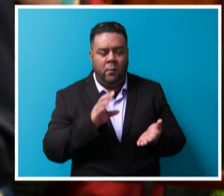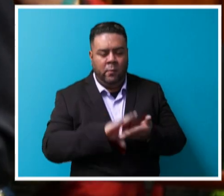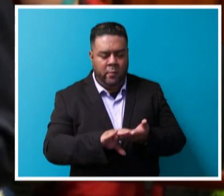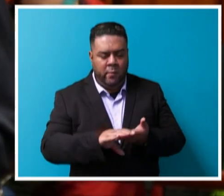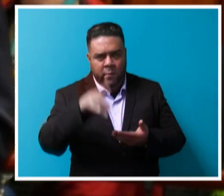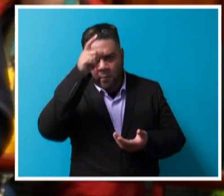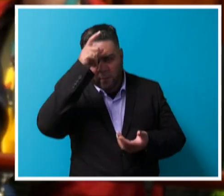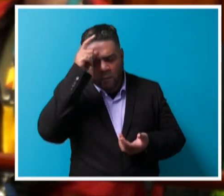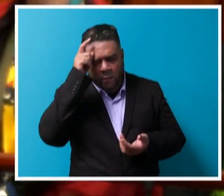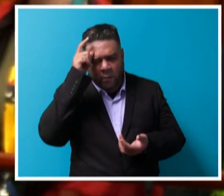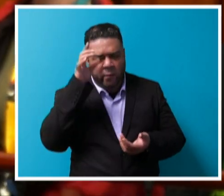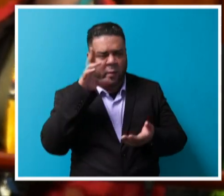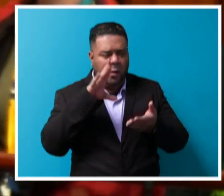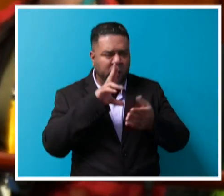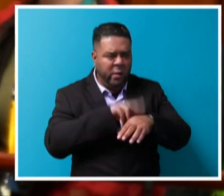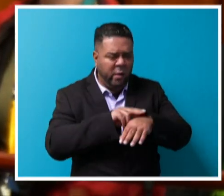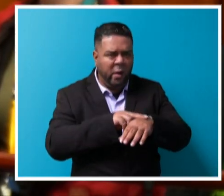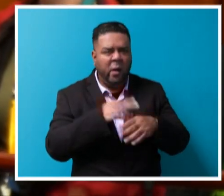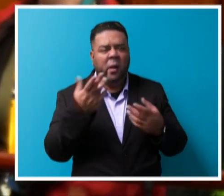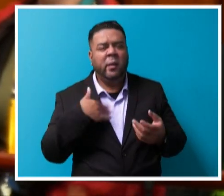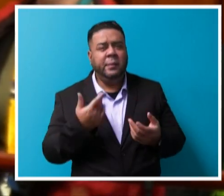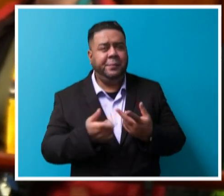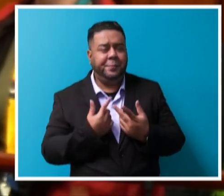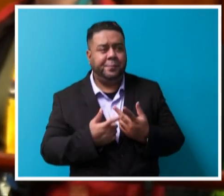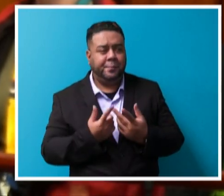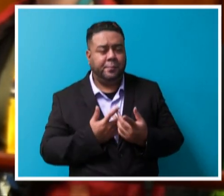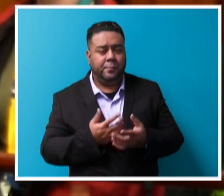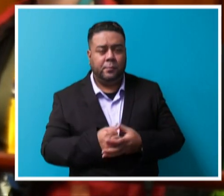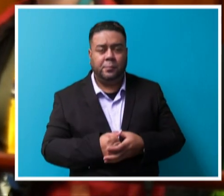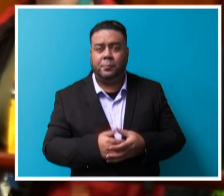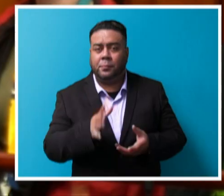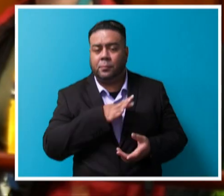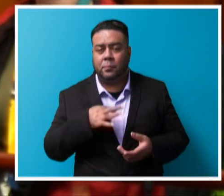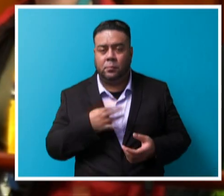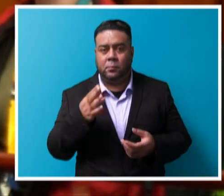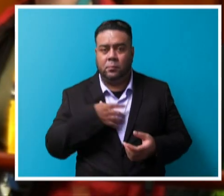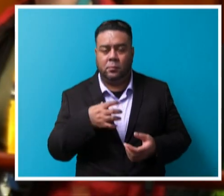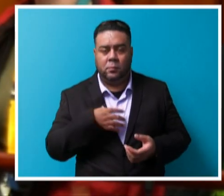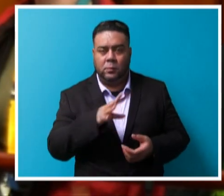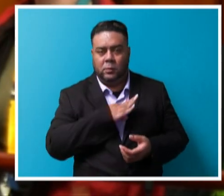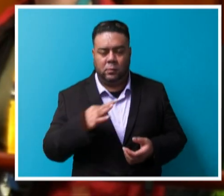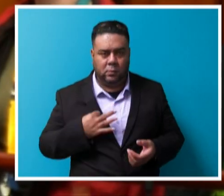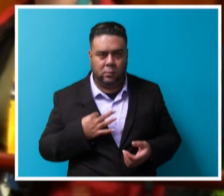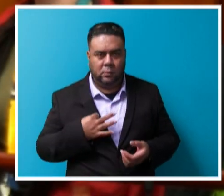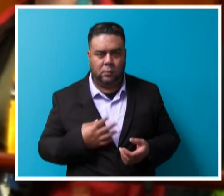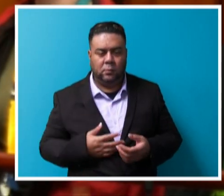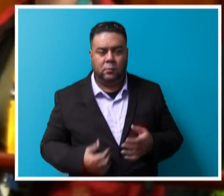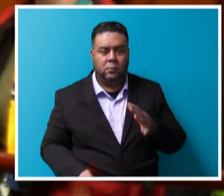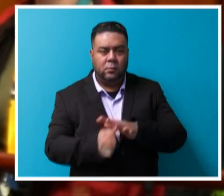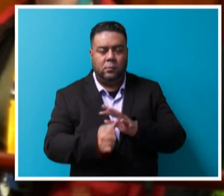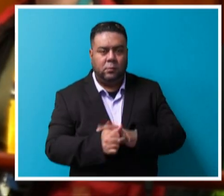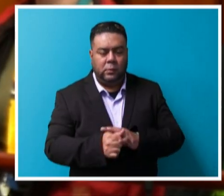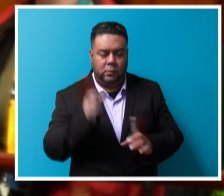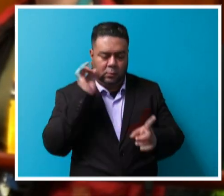nurses, frontline healthcare services, recruit more staff, improve access to specialist